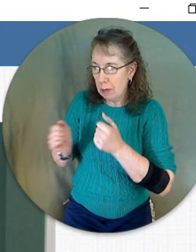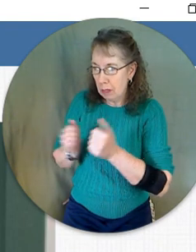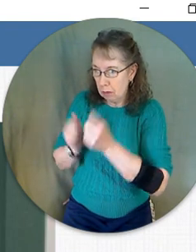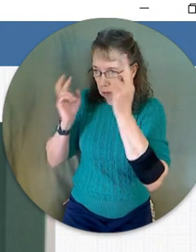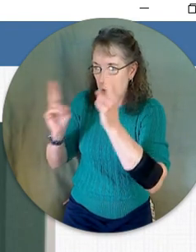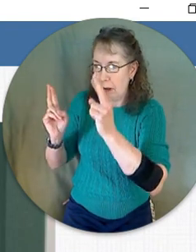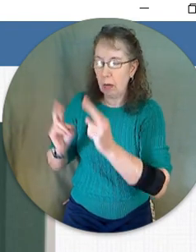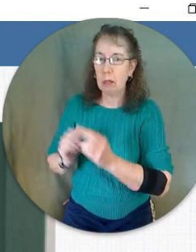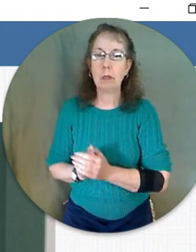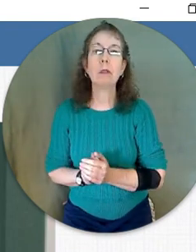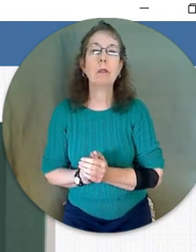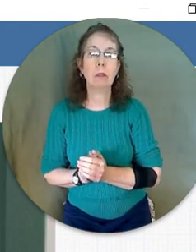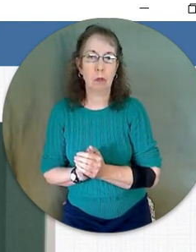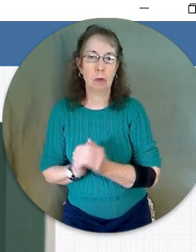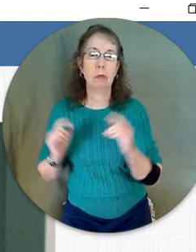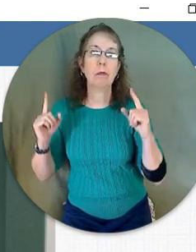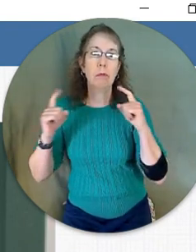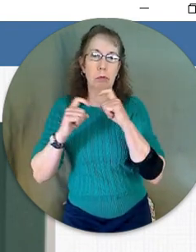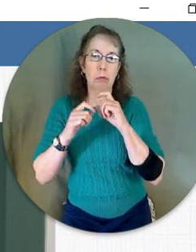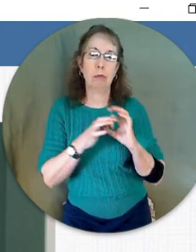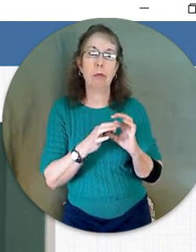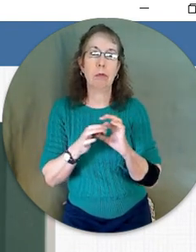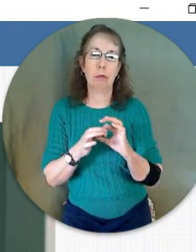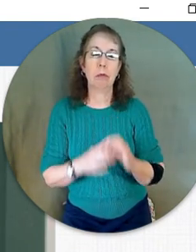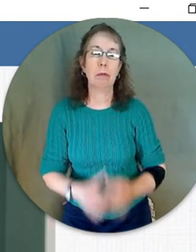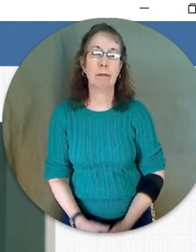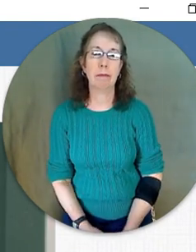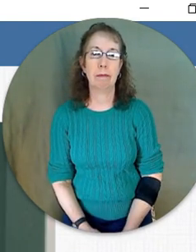respect. So it's a very complex relationship.